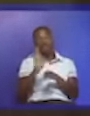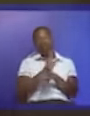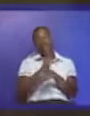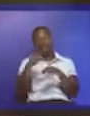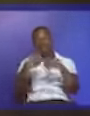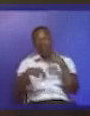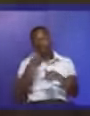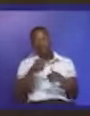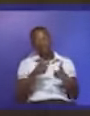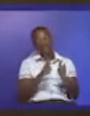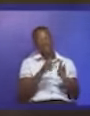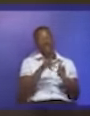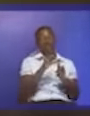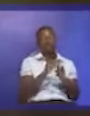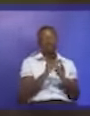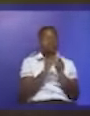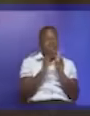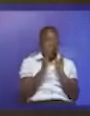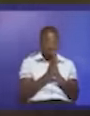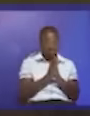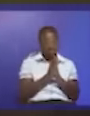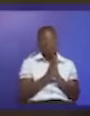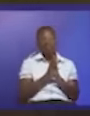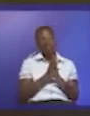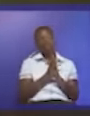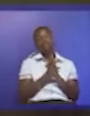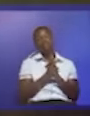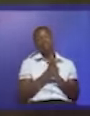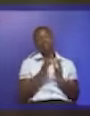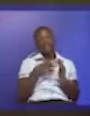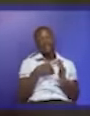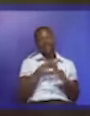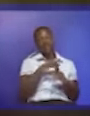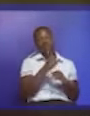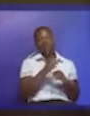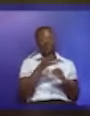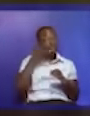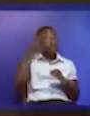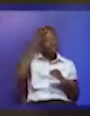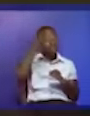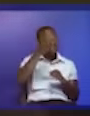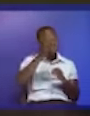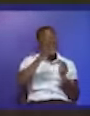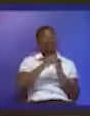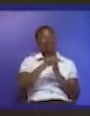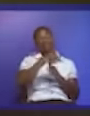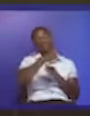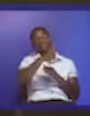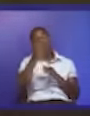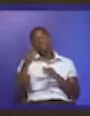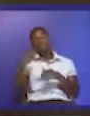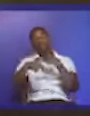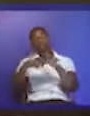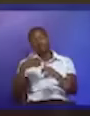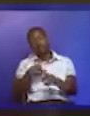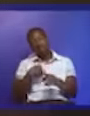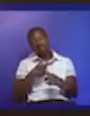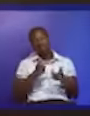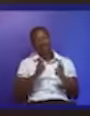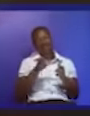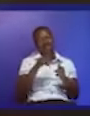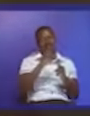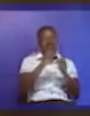afflicted? Let them pray. Pray. Is any destiny of color afflicted? Let